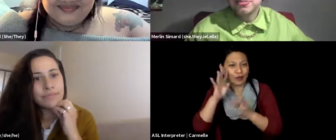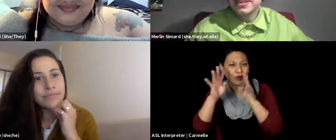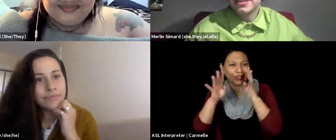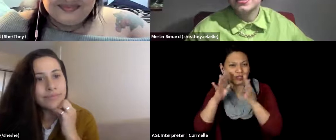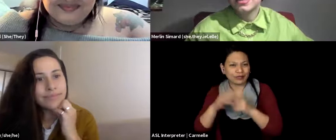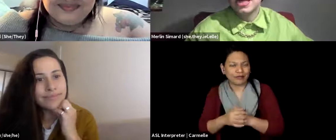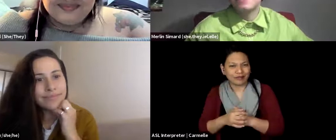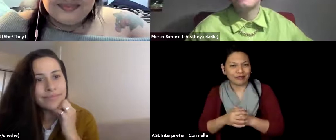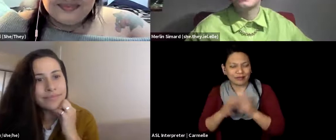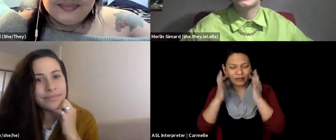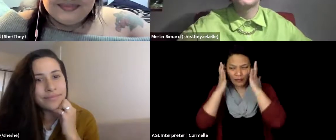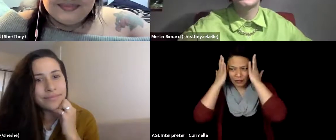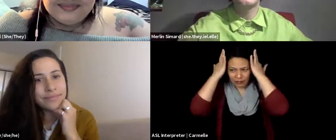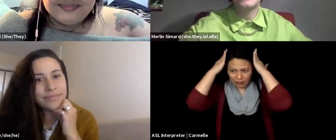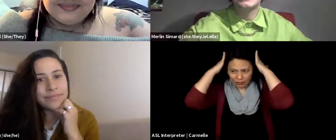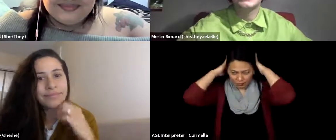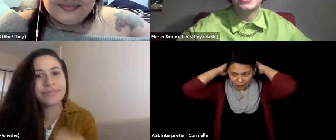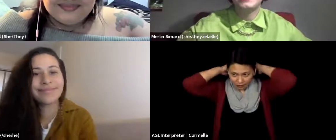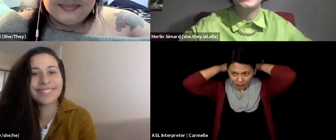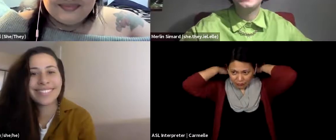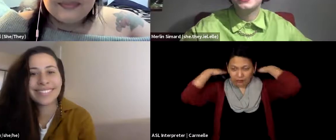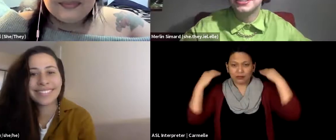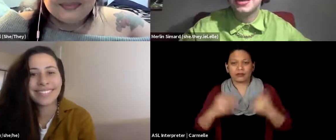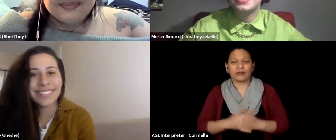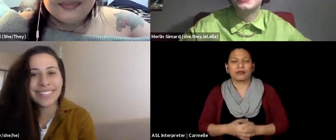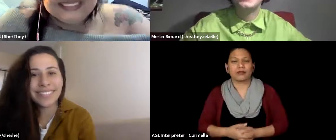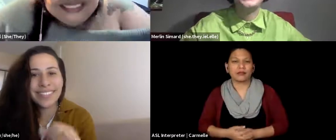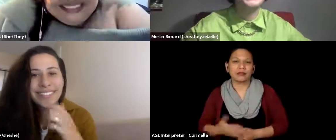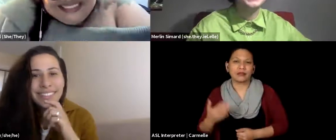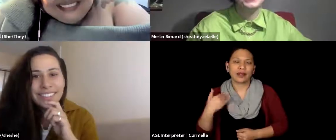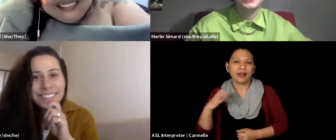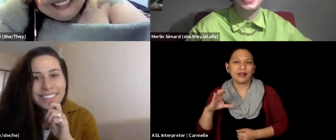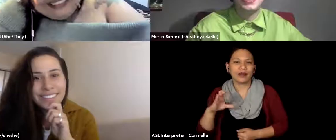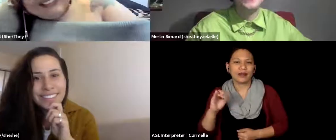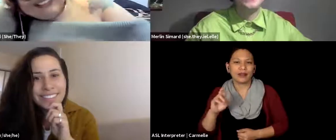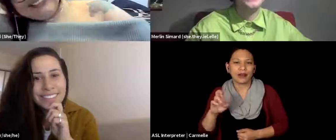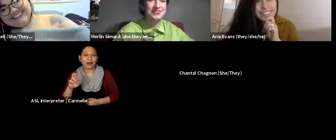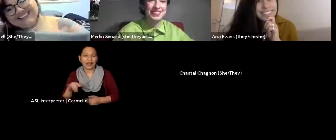Merlin speaking. Okay, so we had a raised hand, Chantal Gagnon.